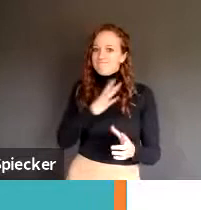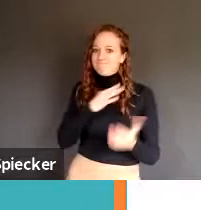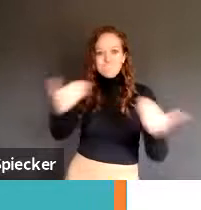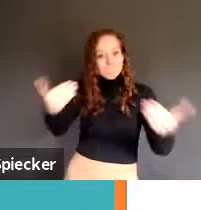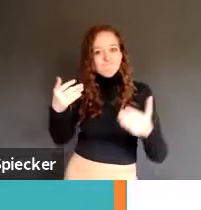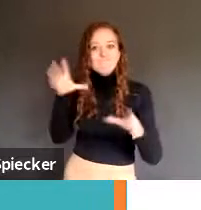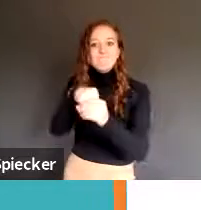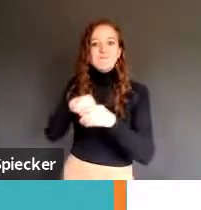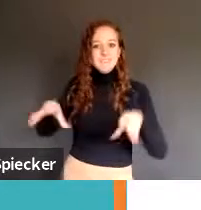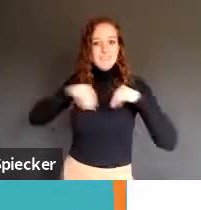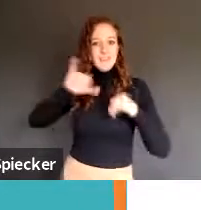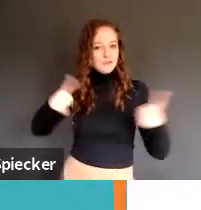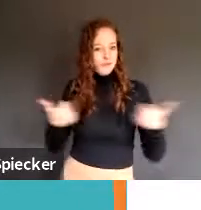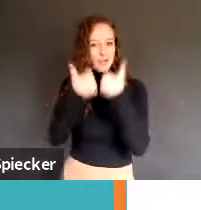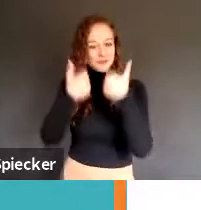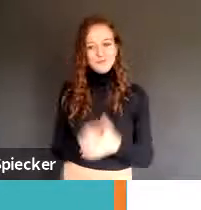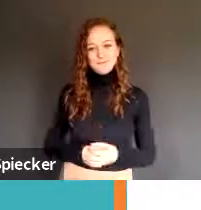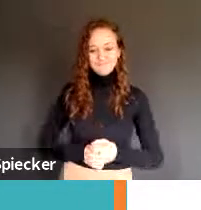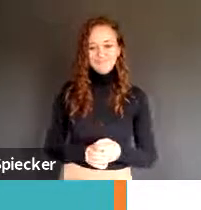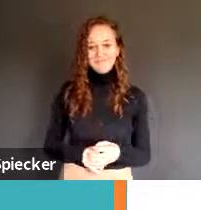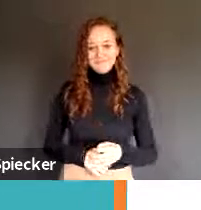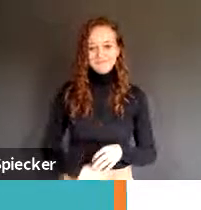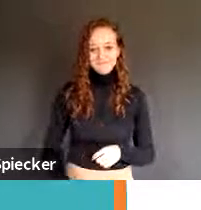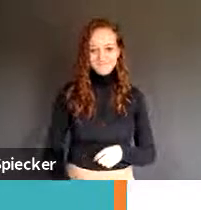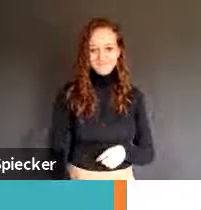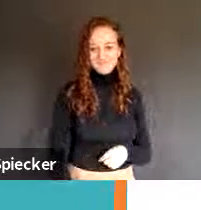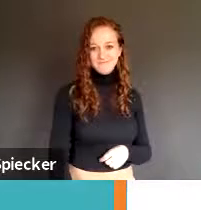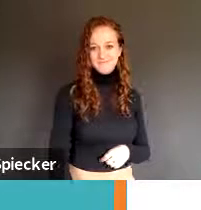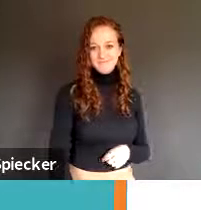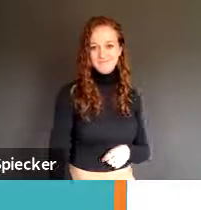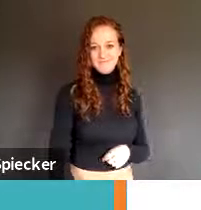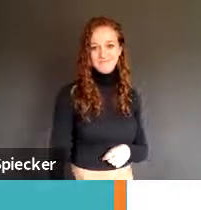settings. Different is an understatement, but they'd take it on and accept the challenge.